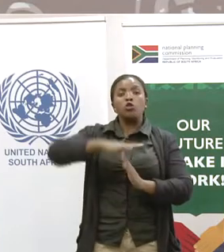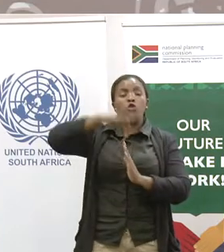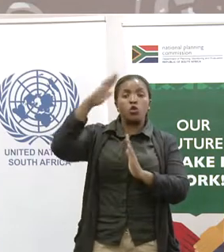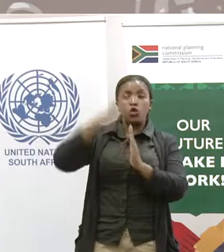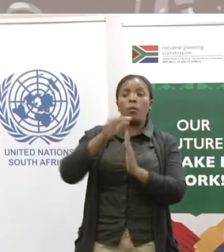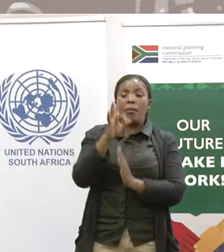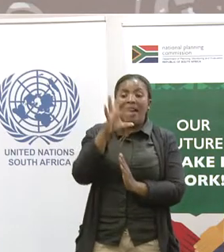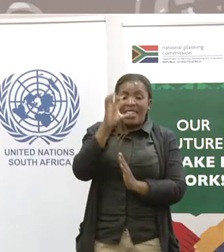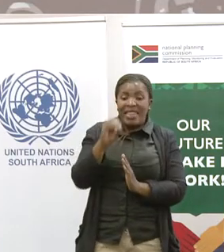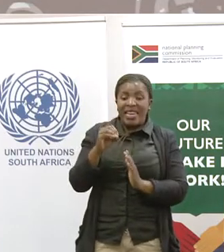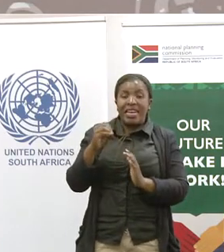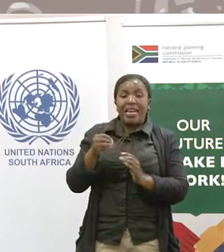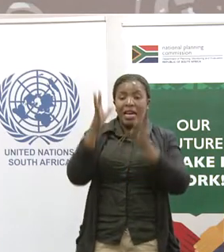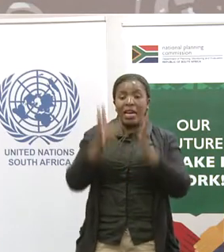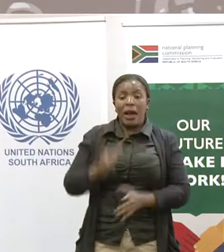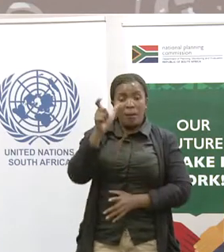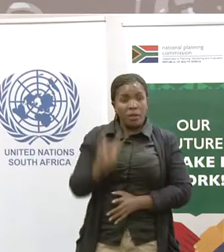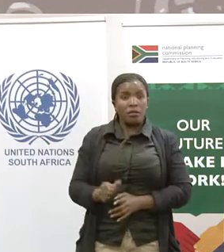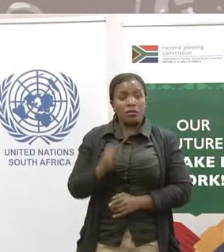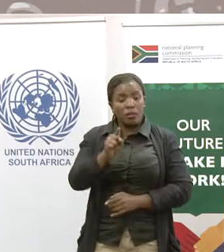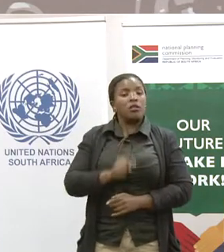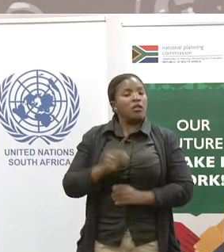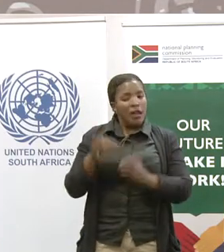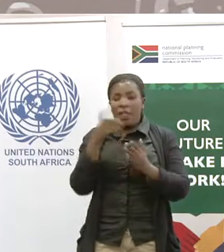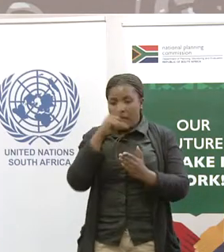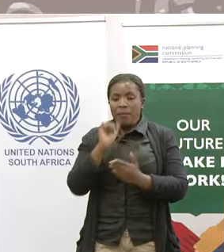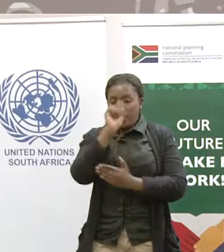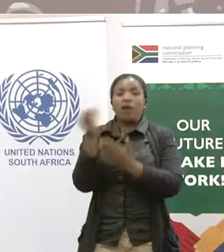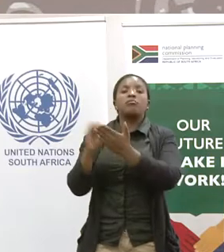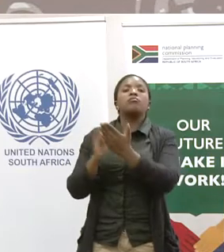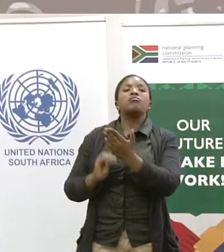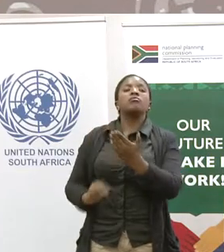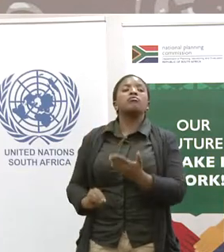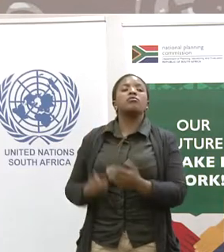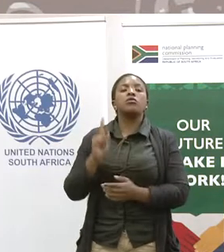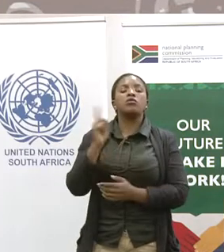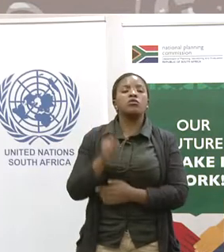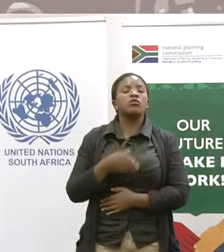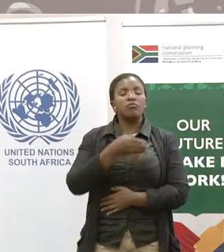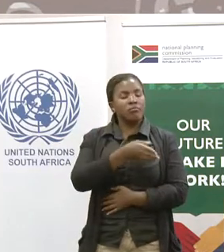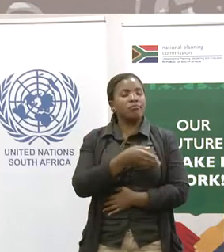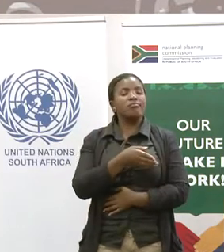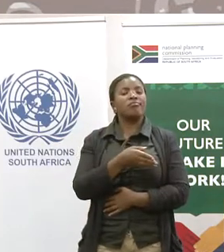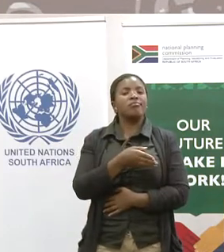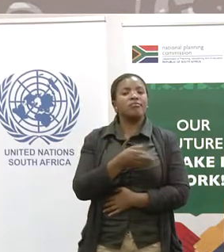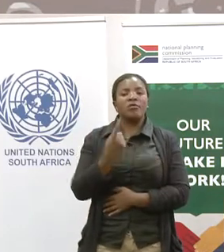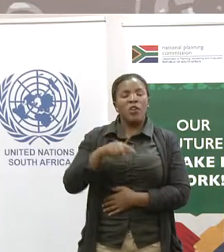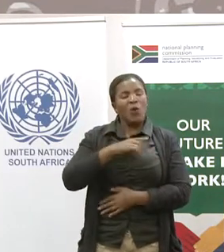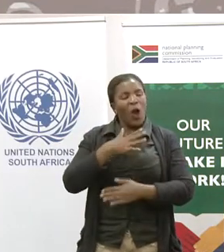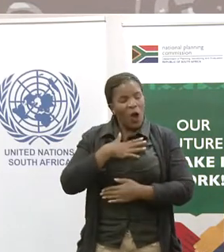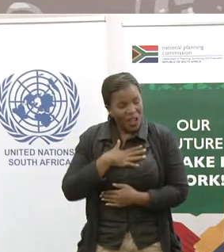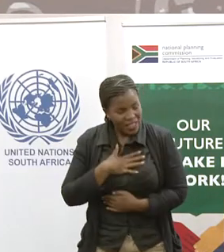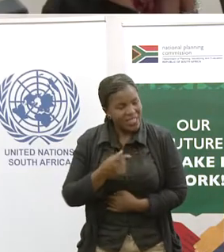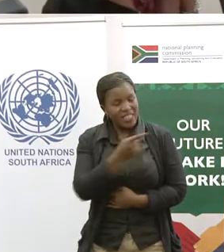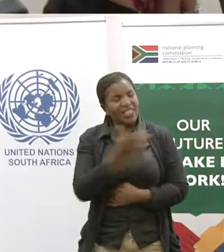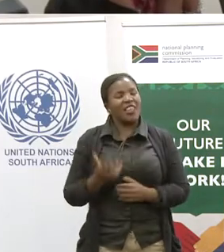by Pacific Standard Magazine, and is a regular on the international conference circuit. So I think we are highly honored to have you